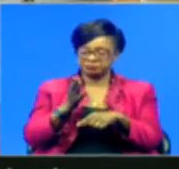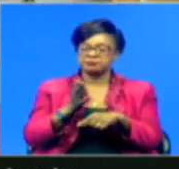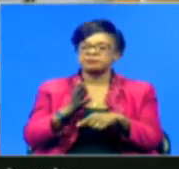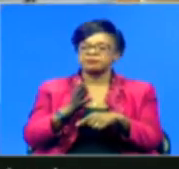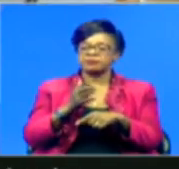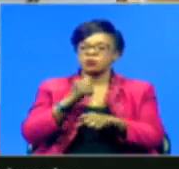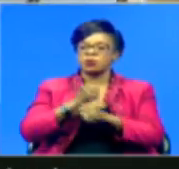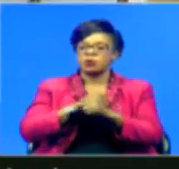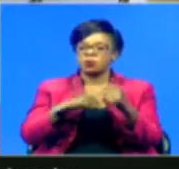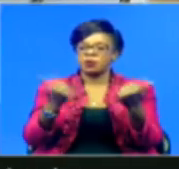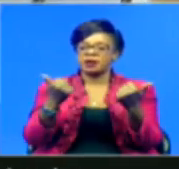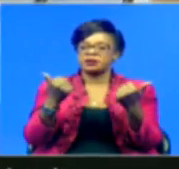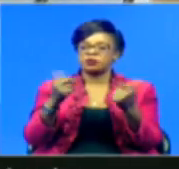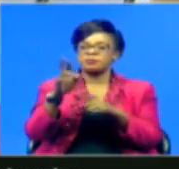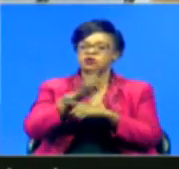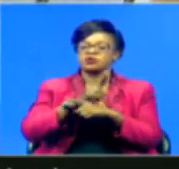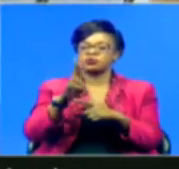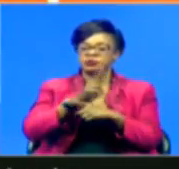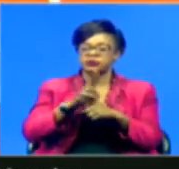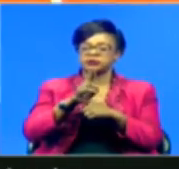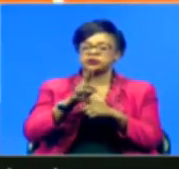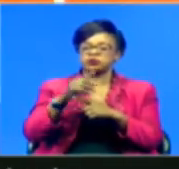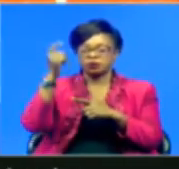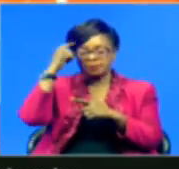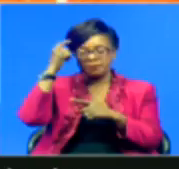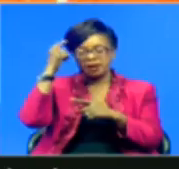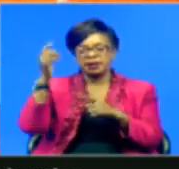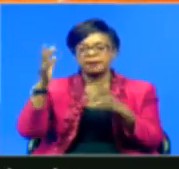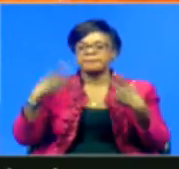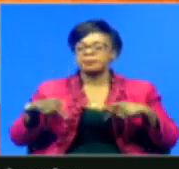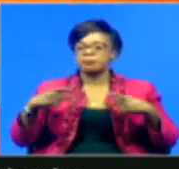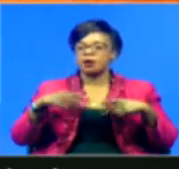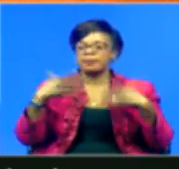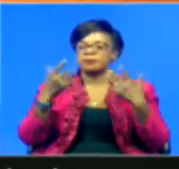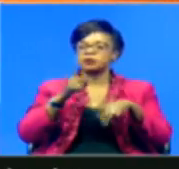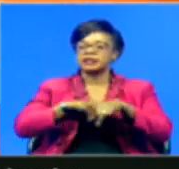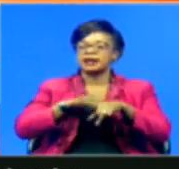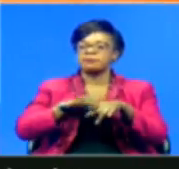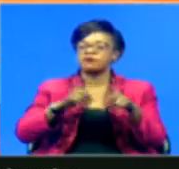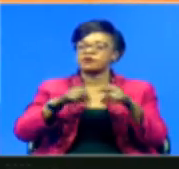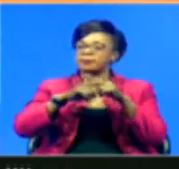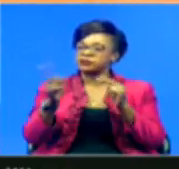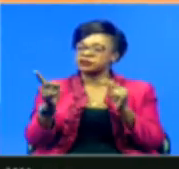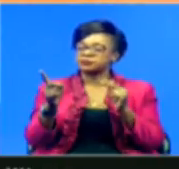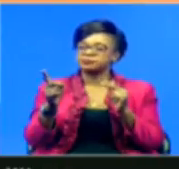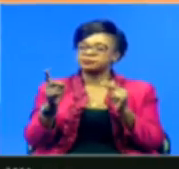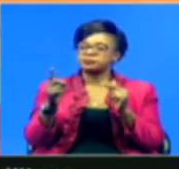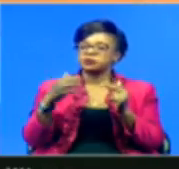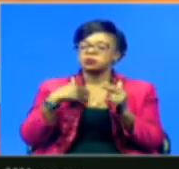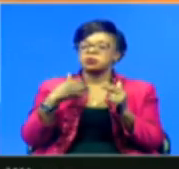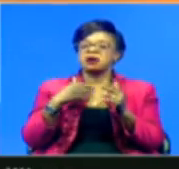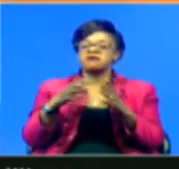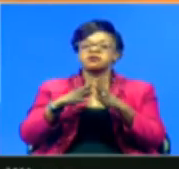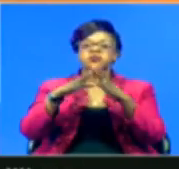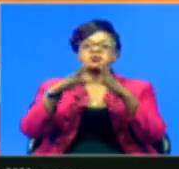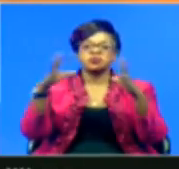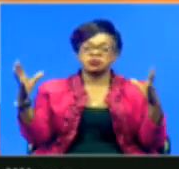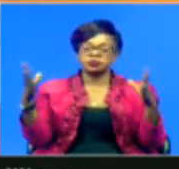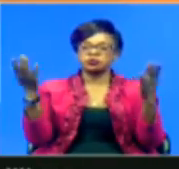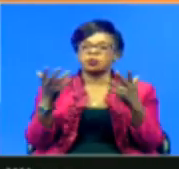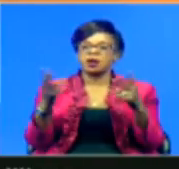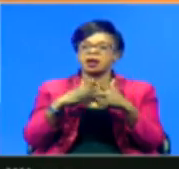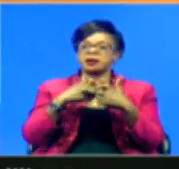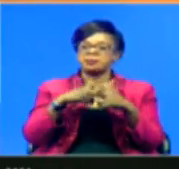be used to remind passengers about the time of departure. All the main stations have huge workshop areas where repairs on the